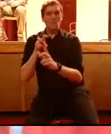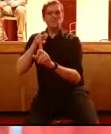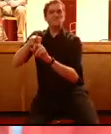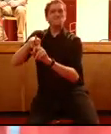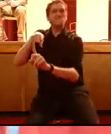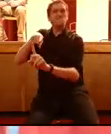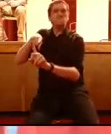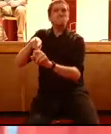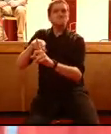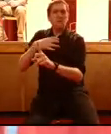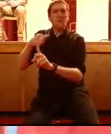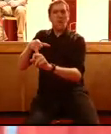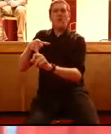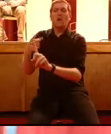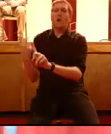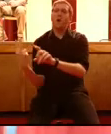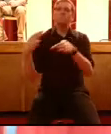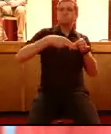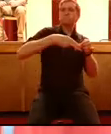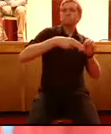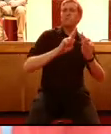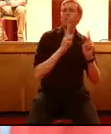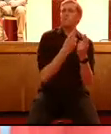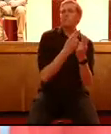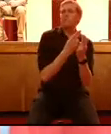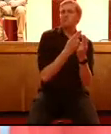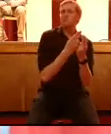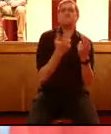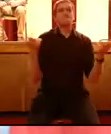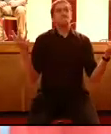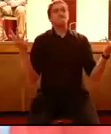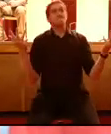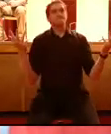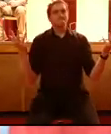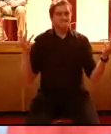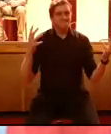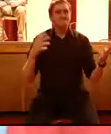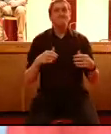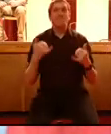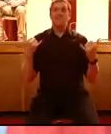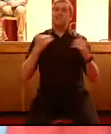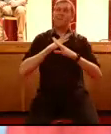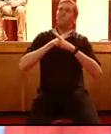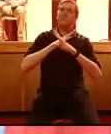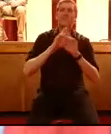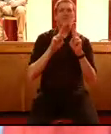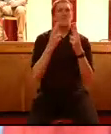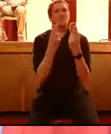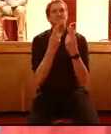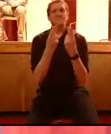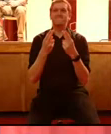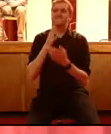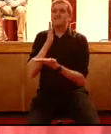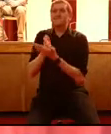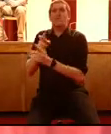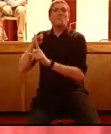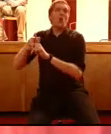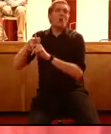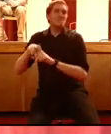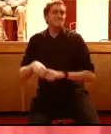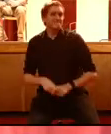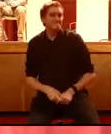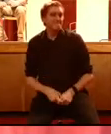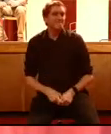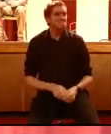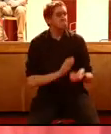of the complaints has since joined the union. Lo and behold, now she gets the protection of the union and they stop targeting them.